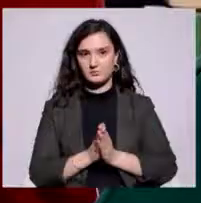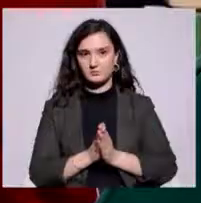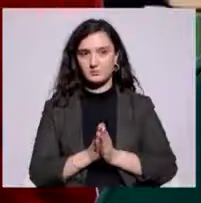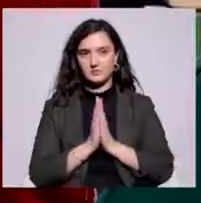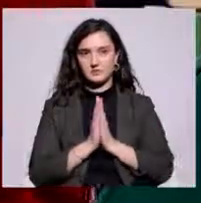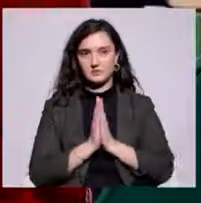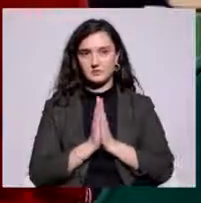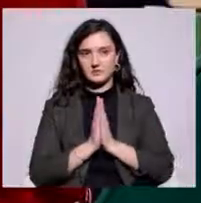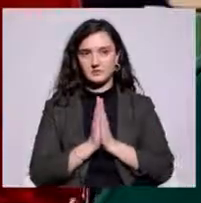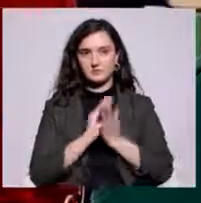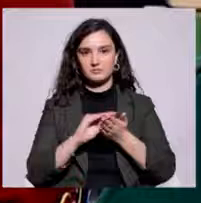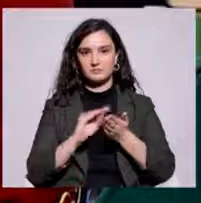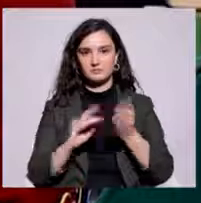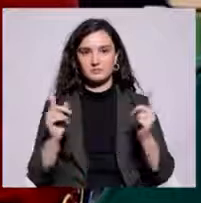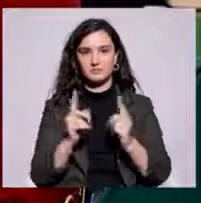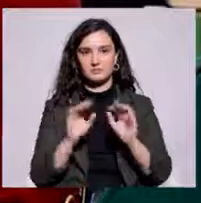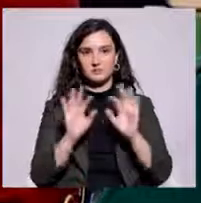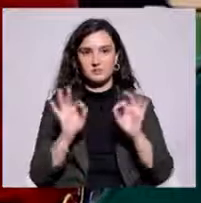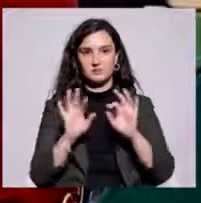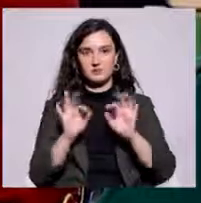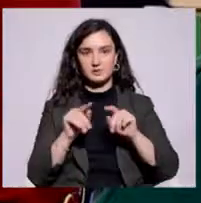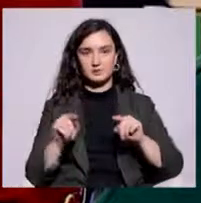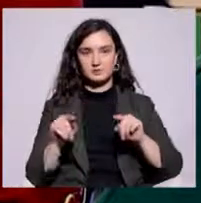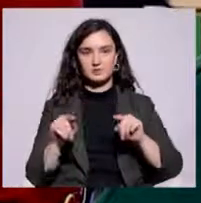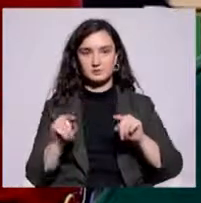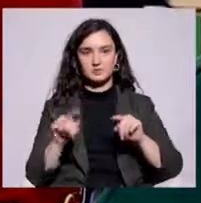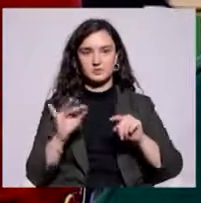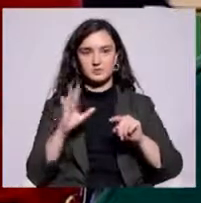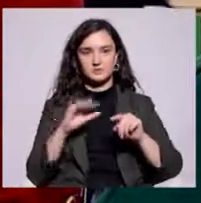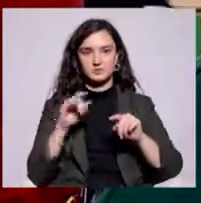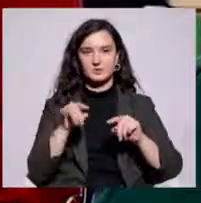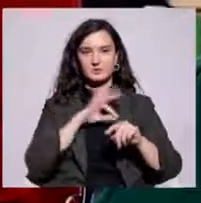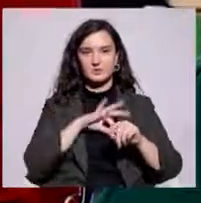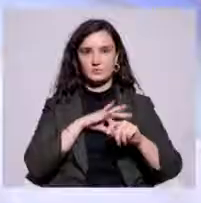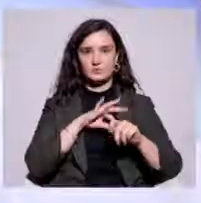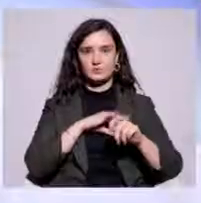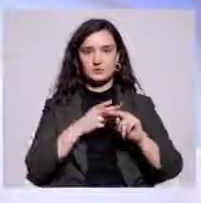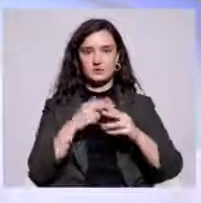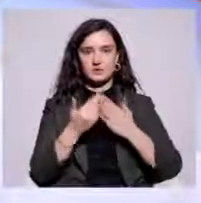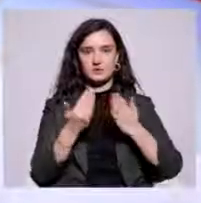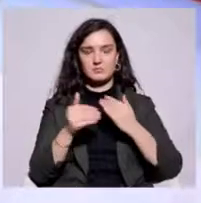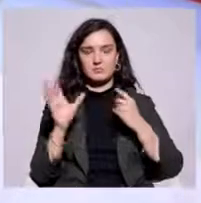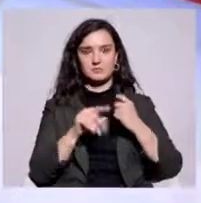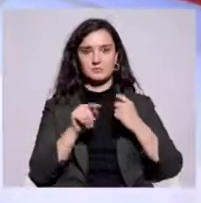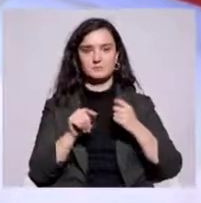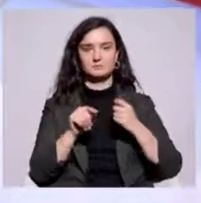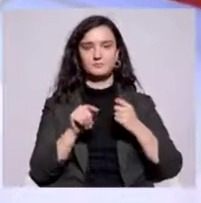So please write a short description of an office using the example